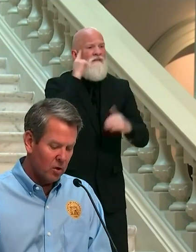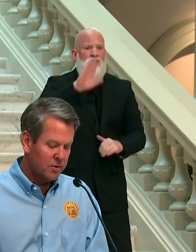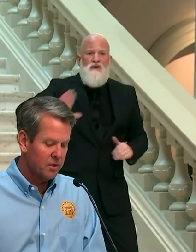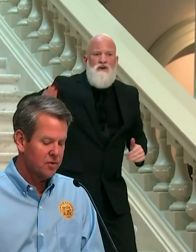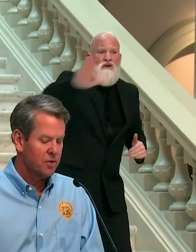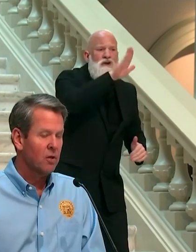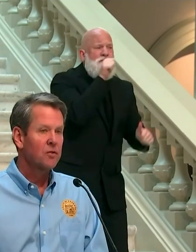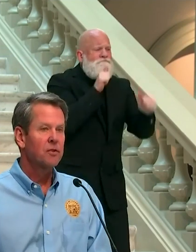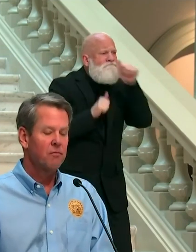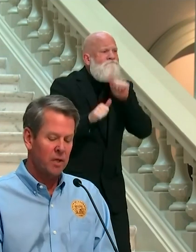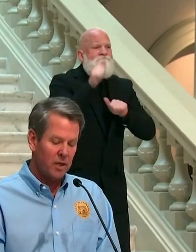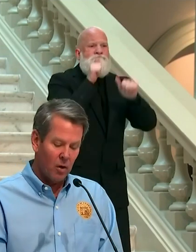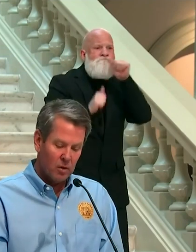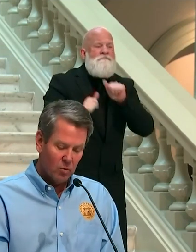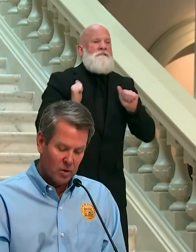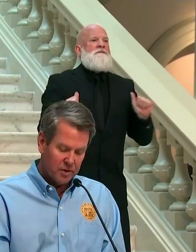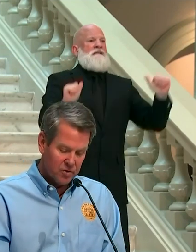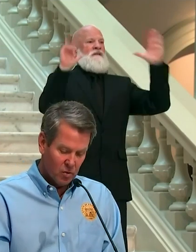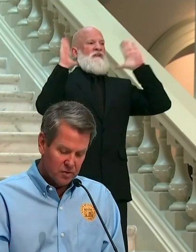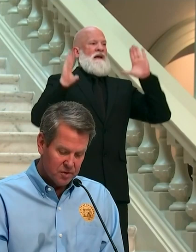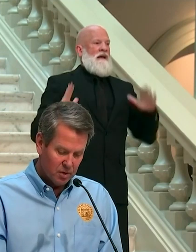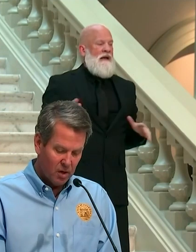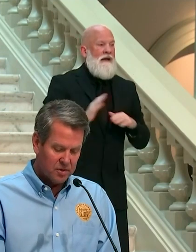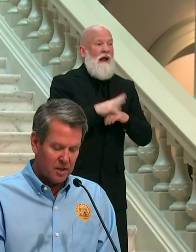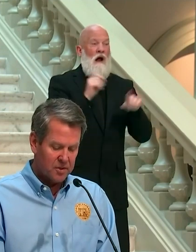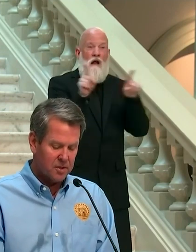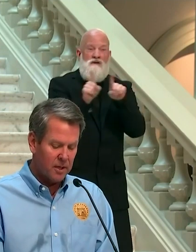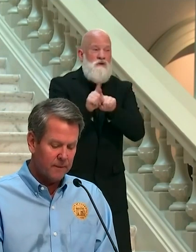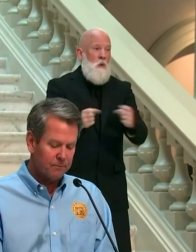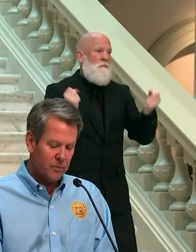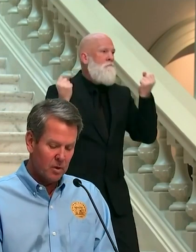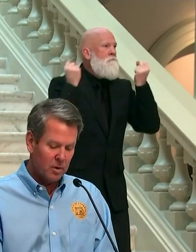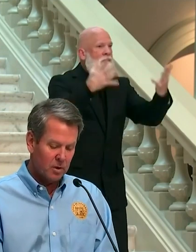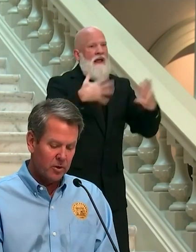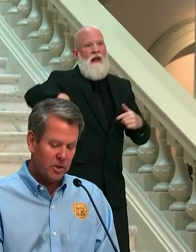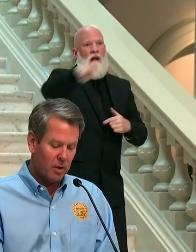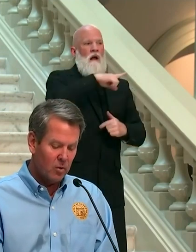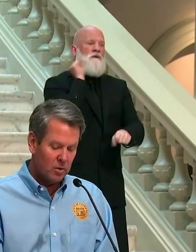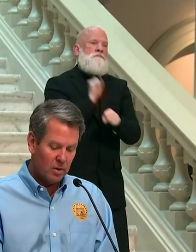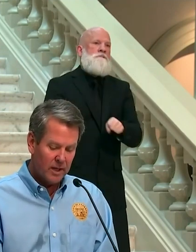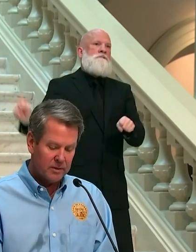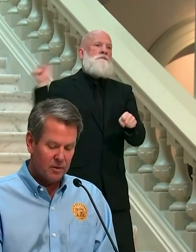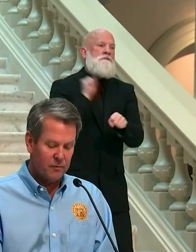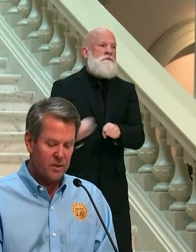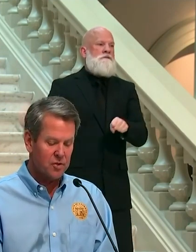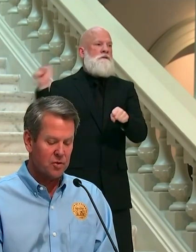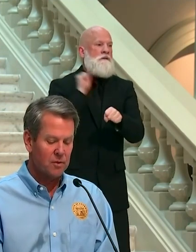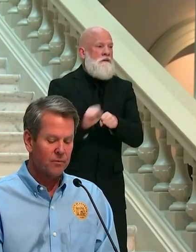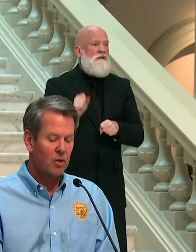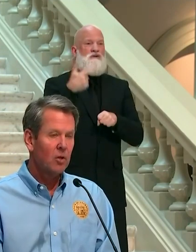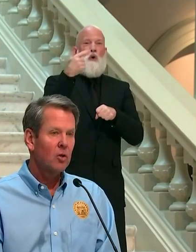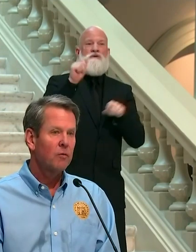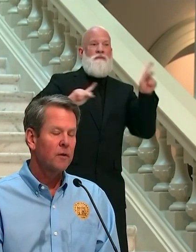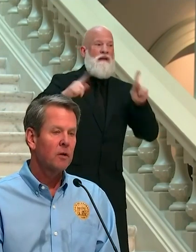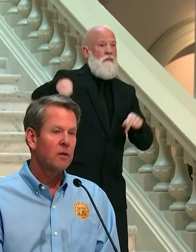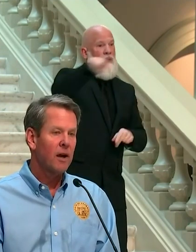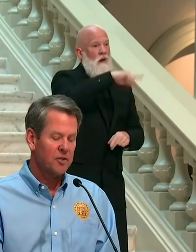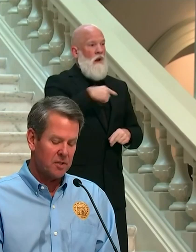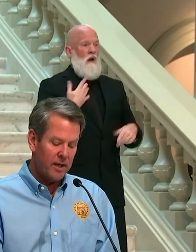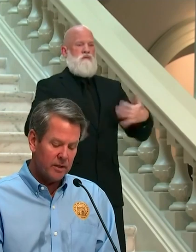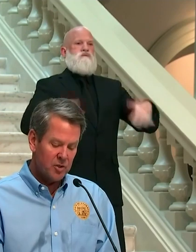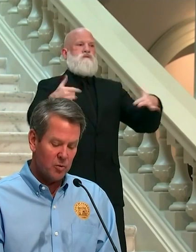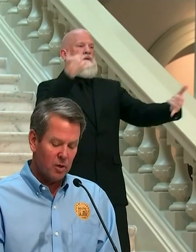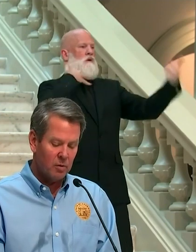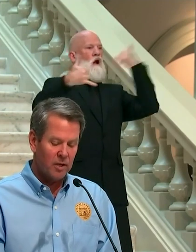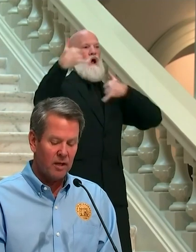governor also announcing all short-term vacation rentals will be temporarily suspended across the state, and that does not include hotels or motels and